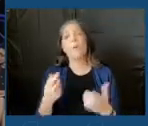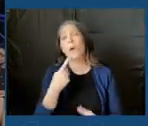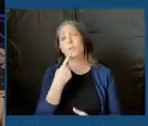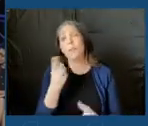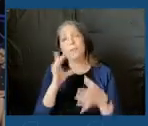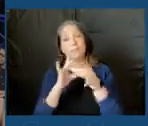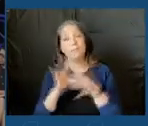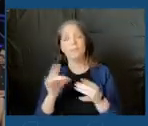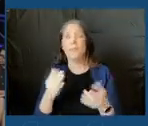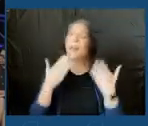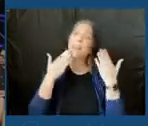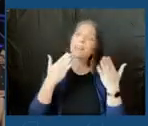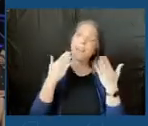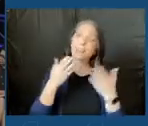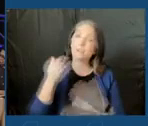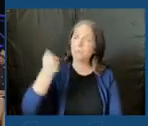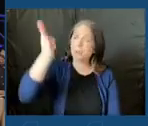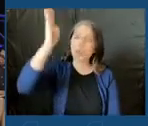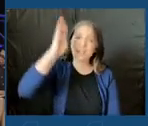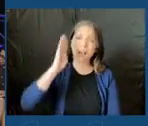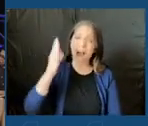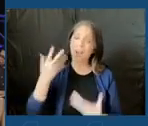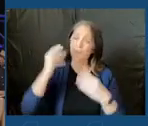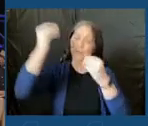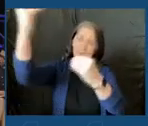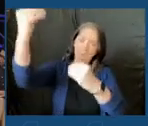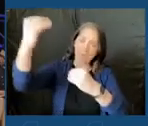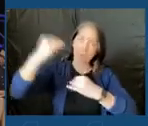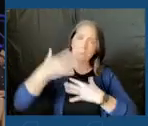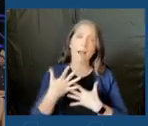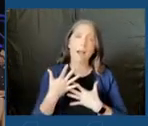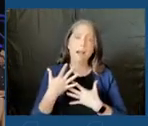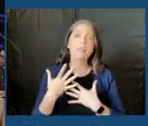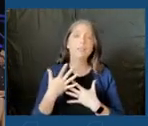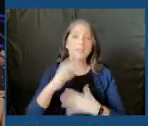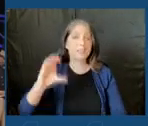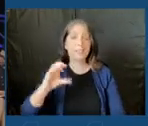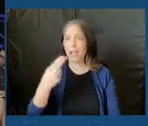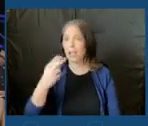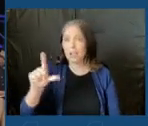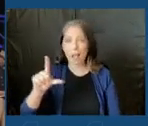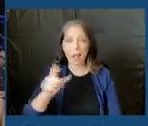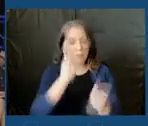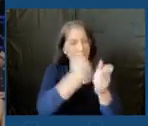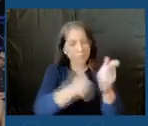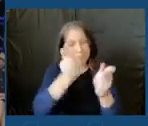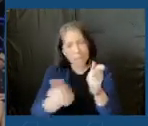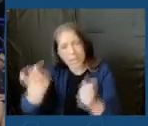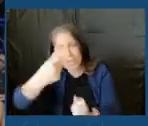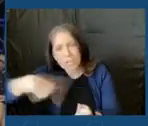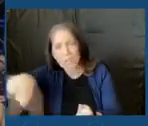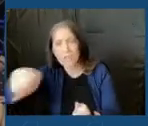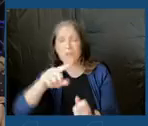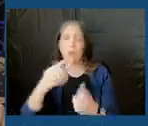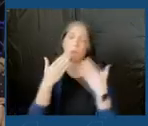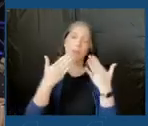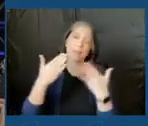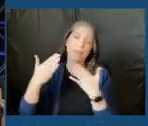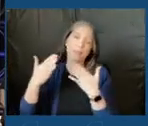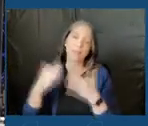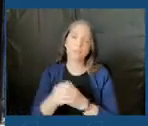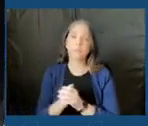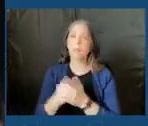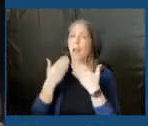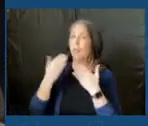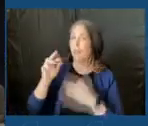much. God has blessed Choose Healthy Life with each and every one of the people in this room. Thank you, Reverend